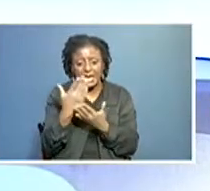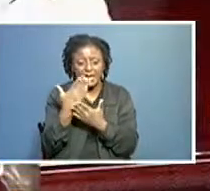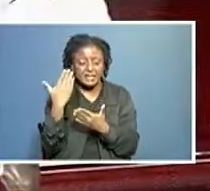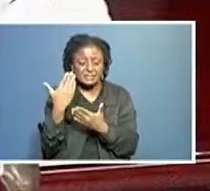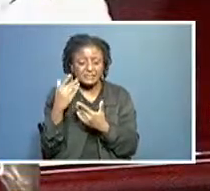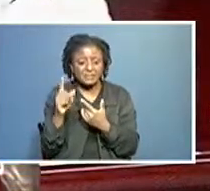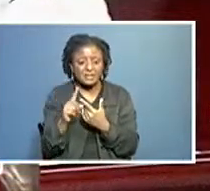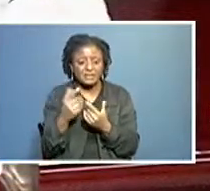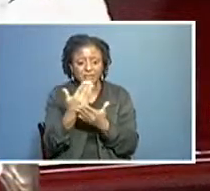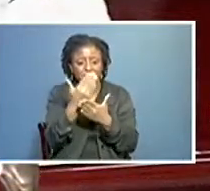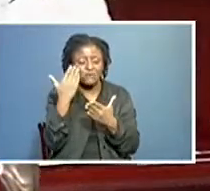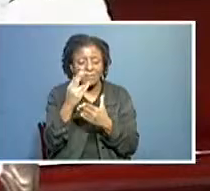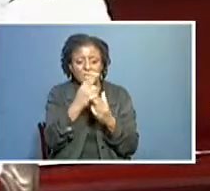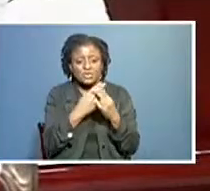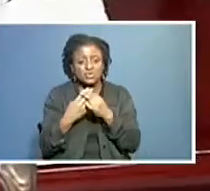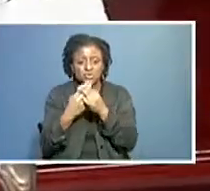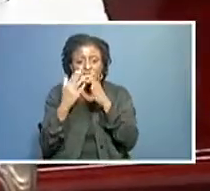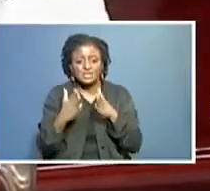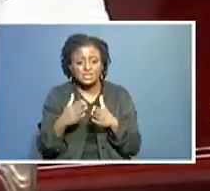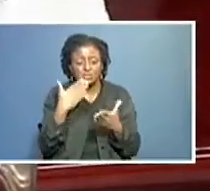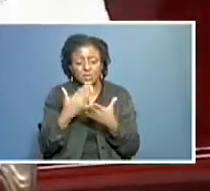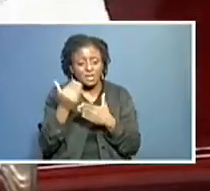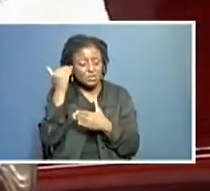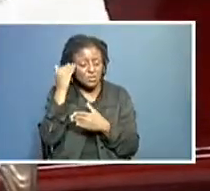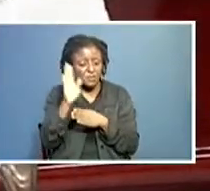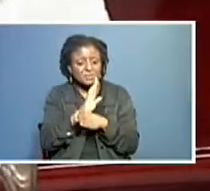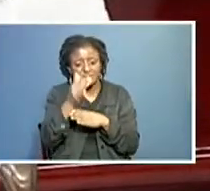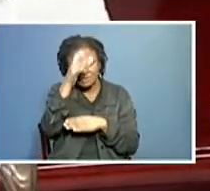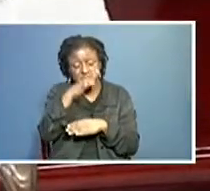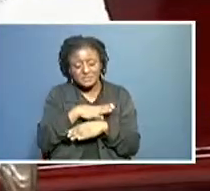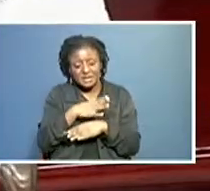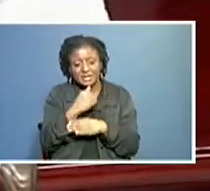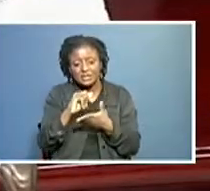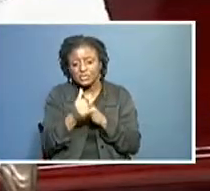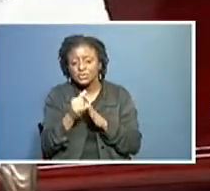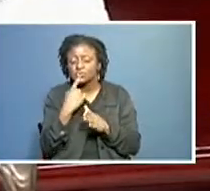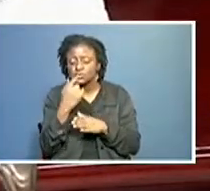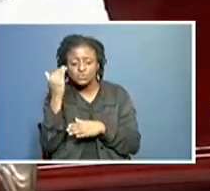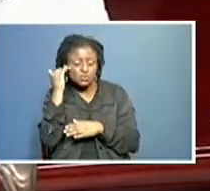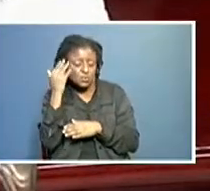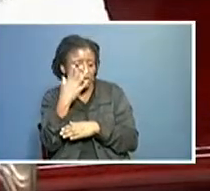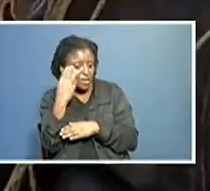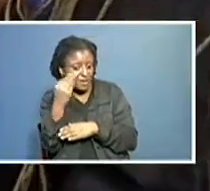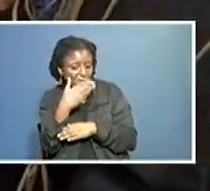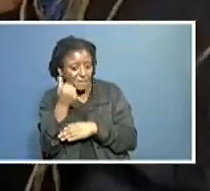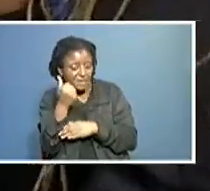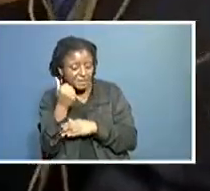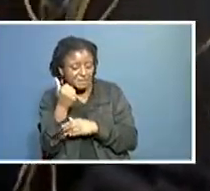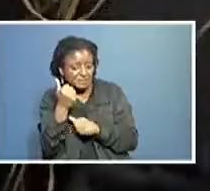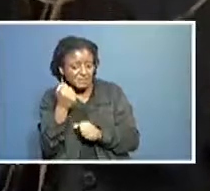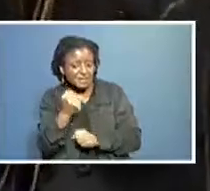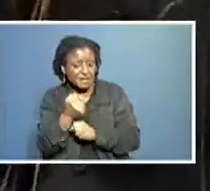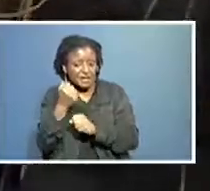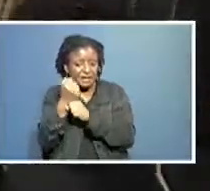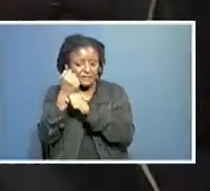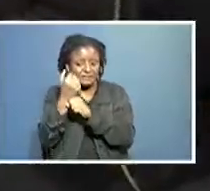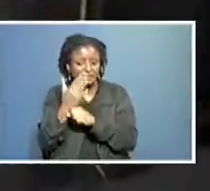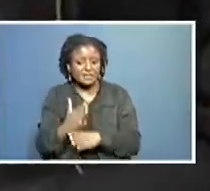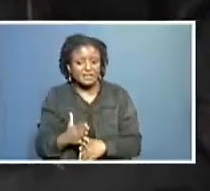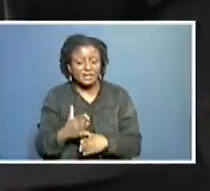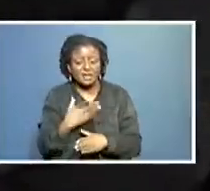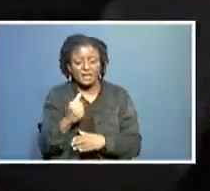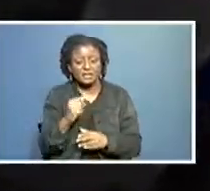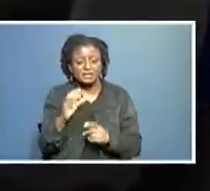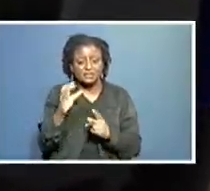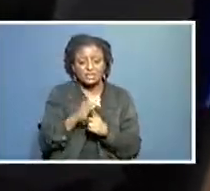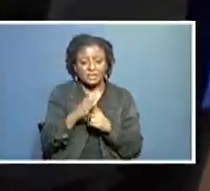Former unionist, well-known businessman, and according to those who knew him best, an advocate and champion for causes big